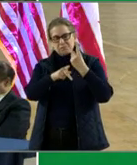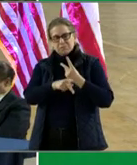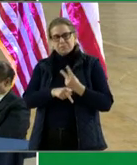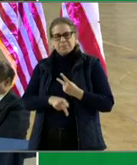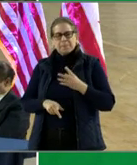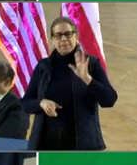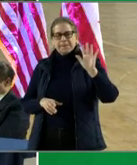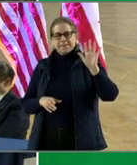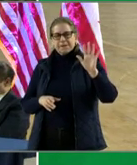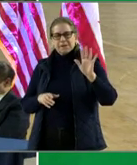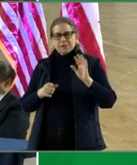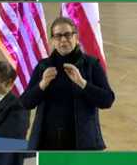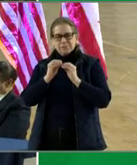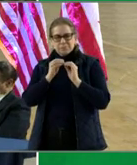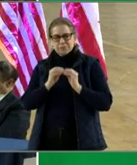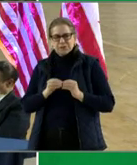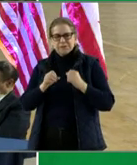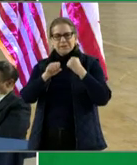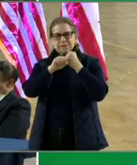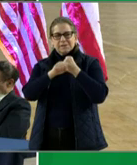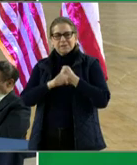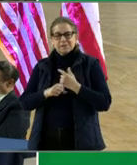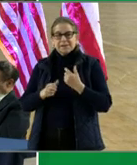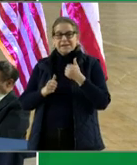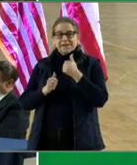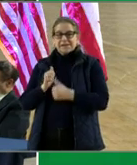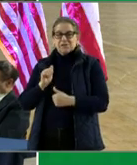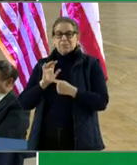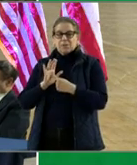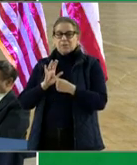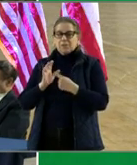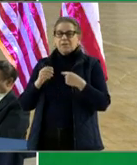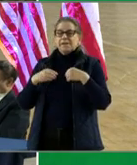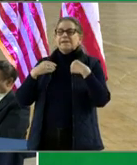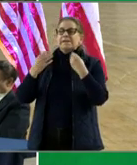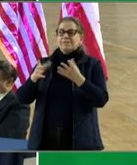what each model does to give a different result is extremely important.